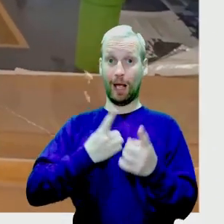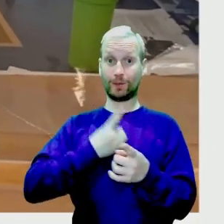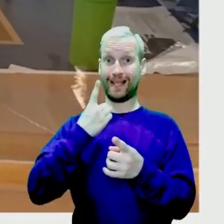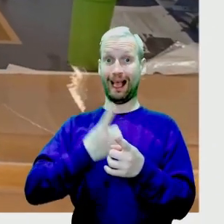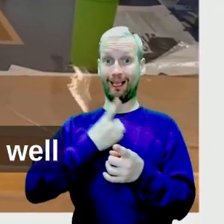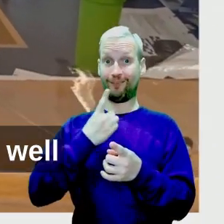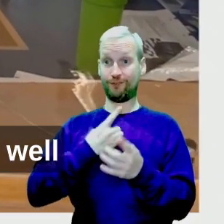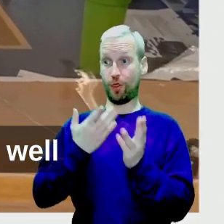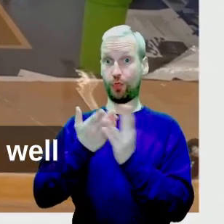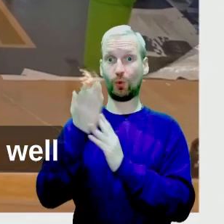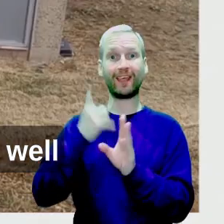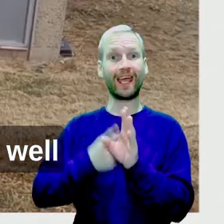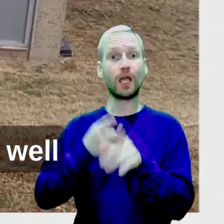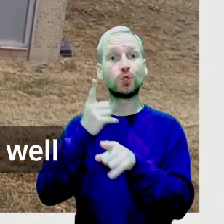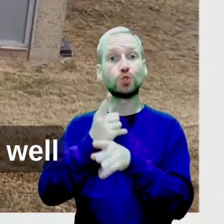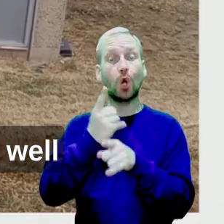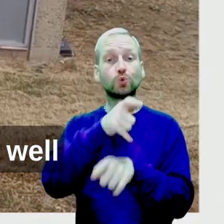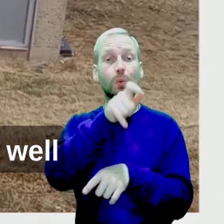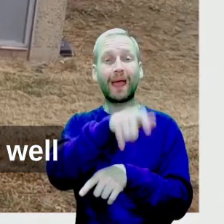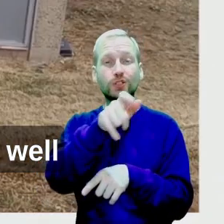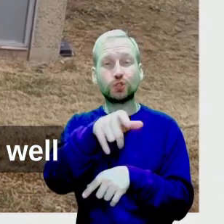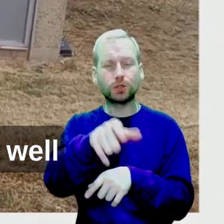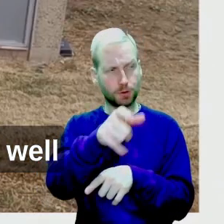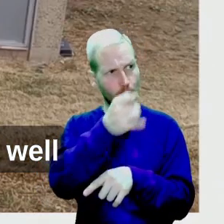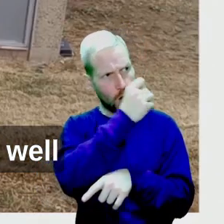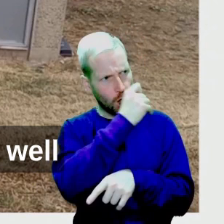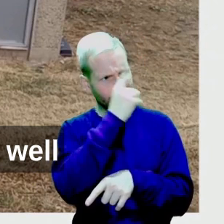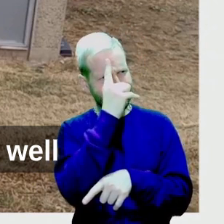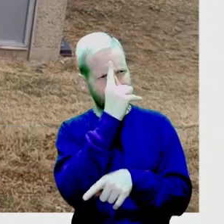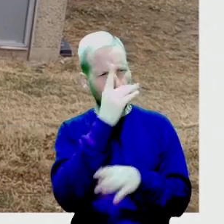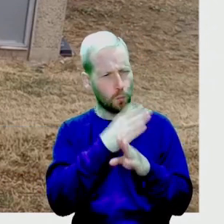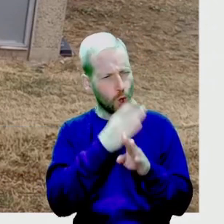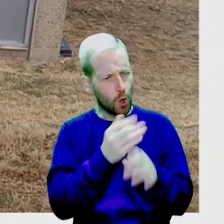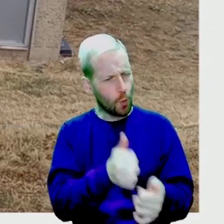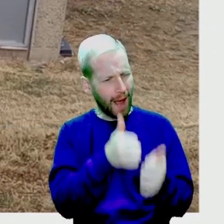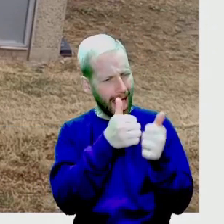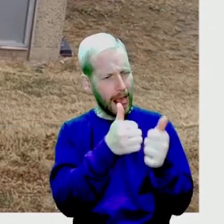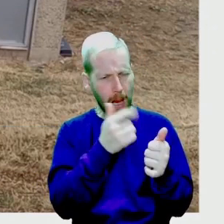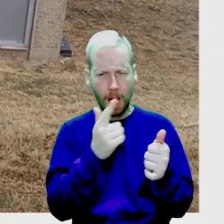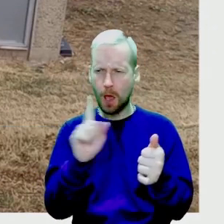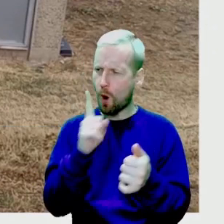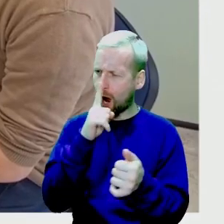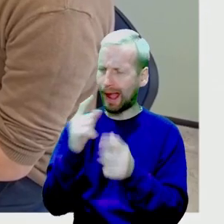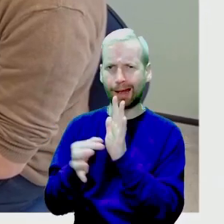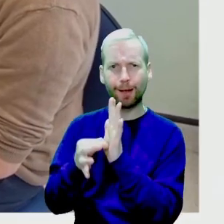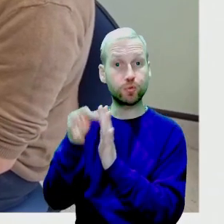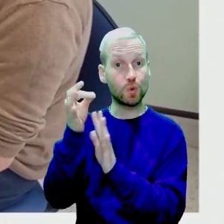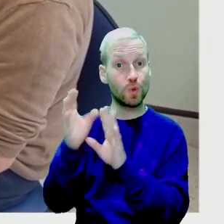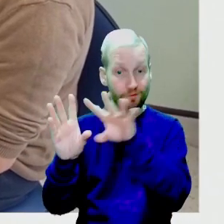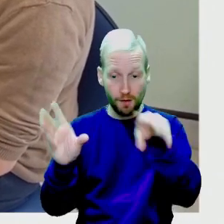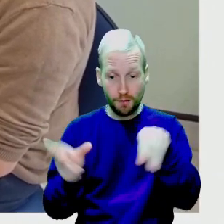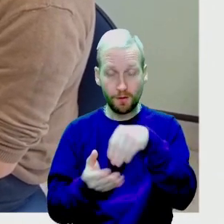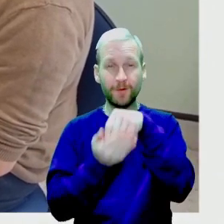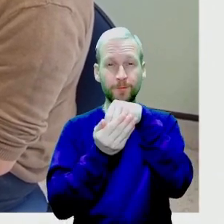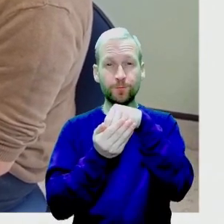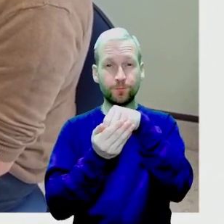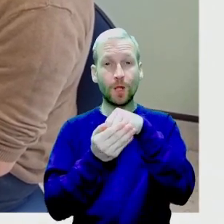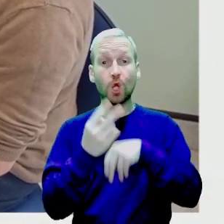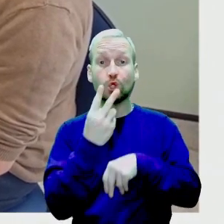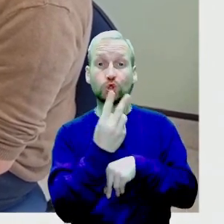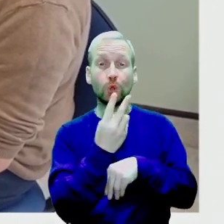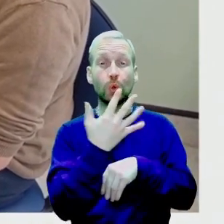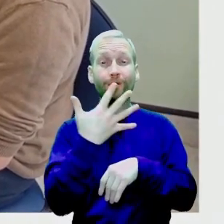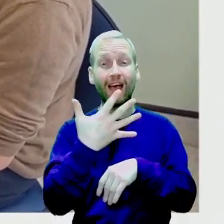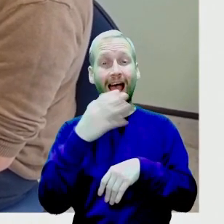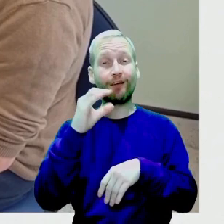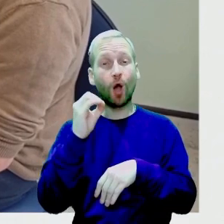during the year, talking to patients and understanding what worked well and what could be improved. Around 250